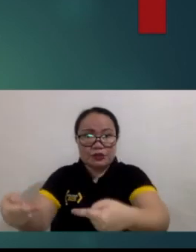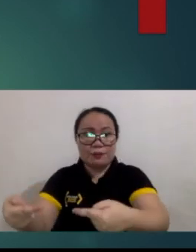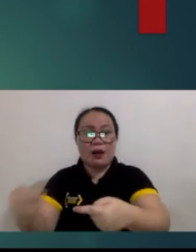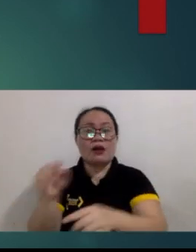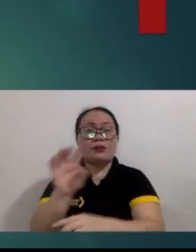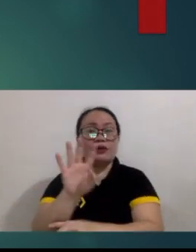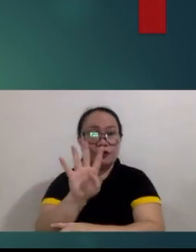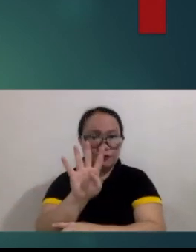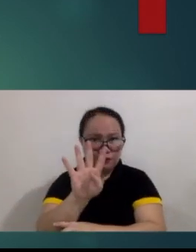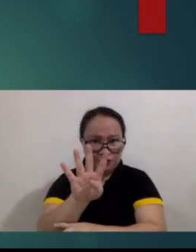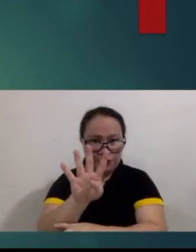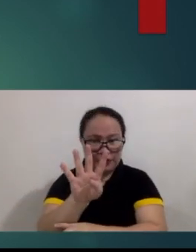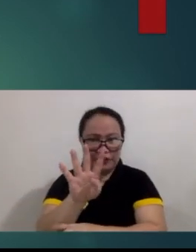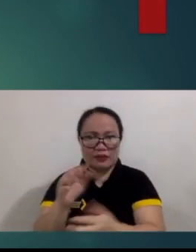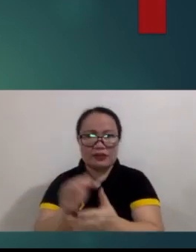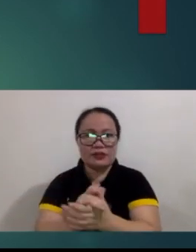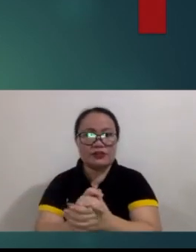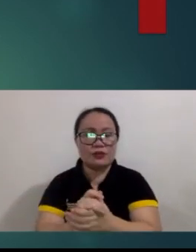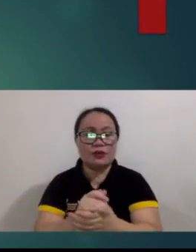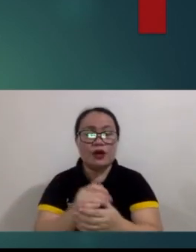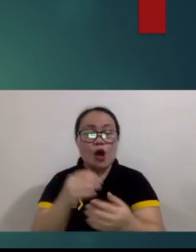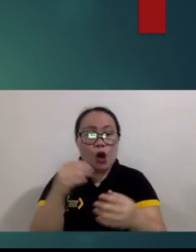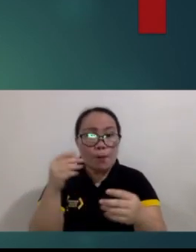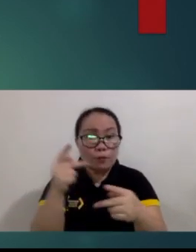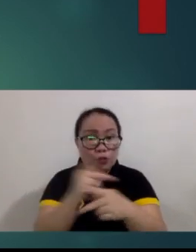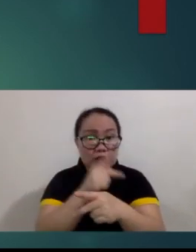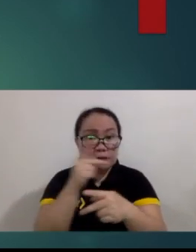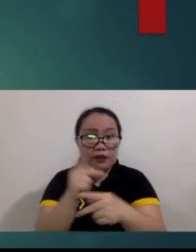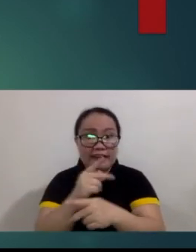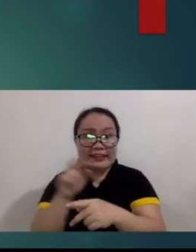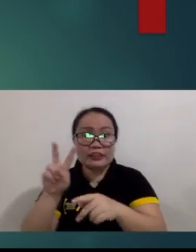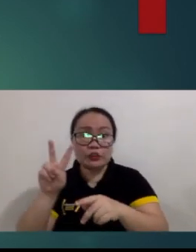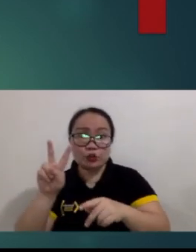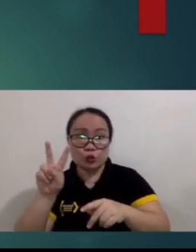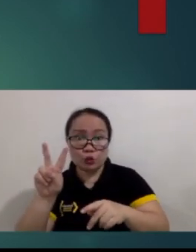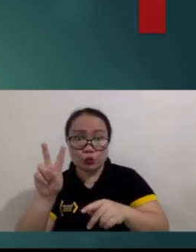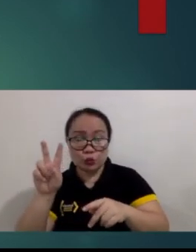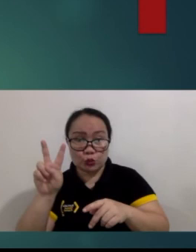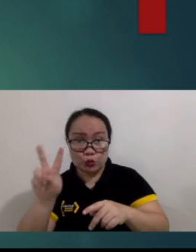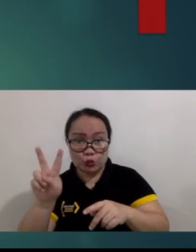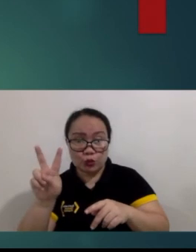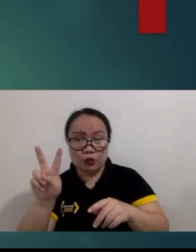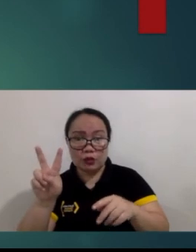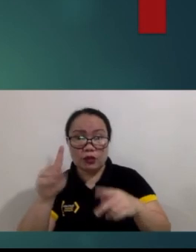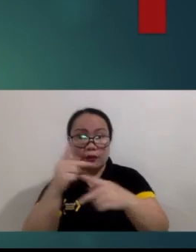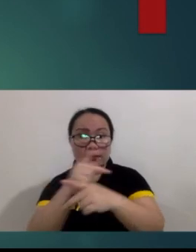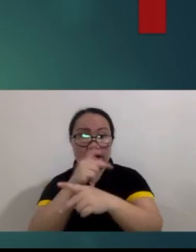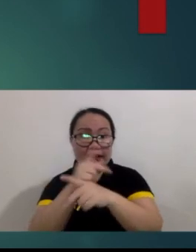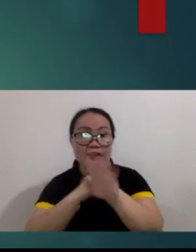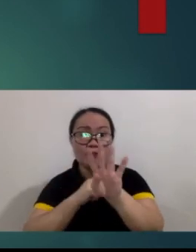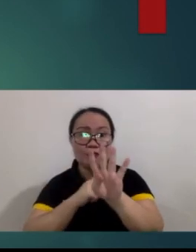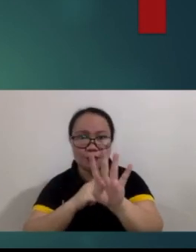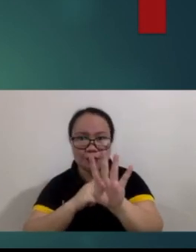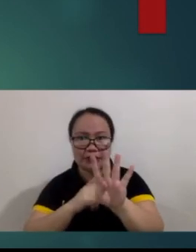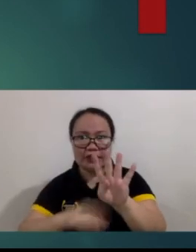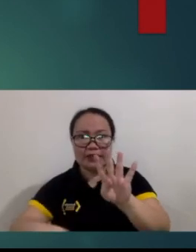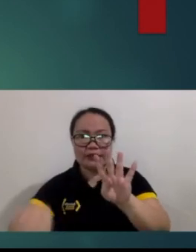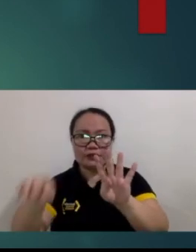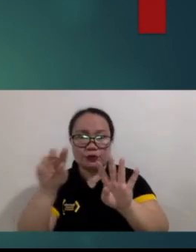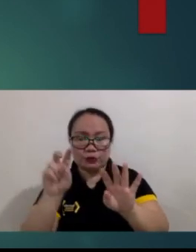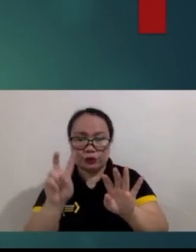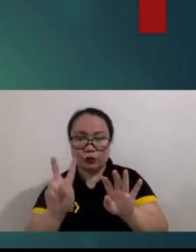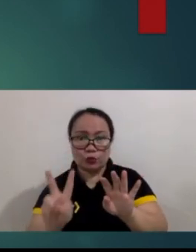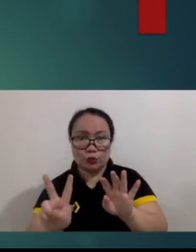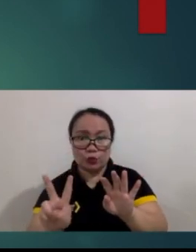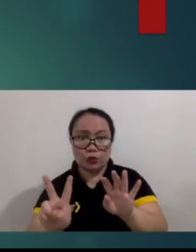raised to the power of 4. So multiply 2 by 4.